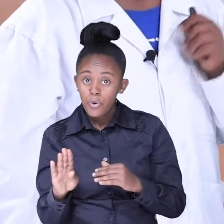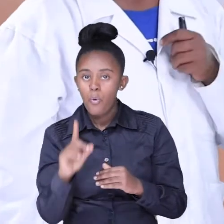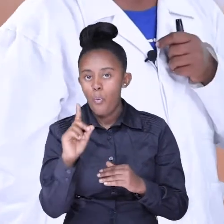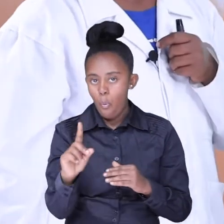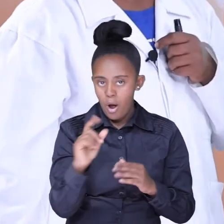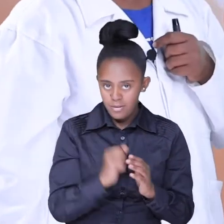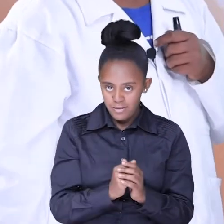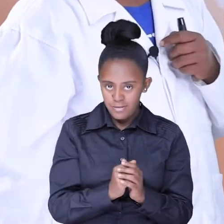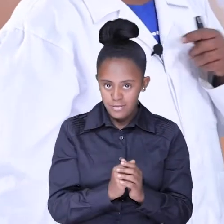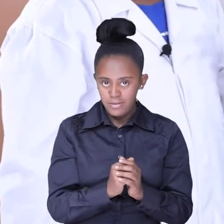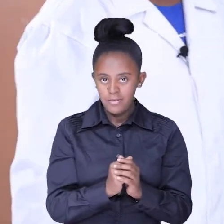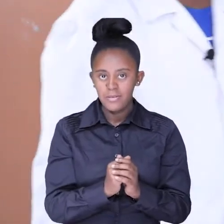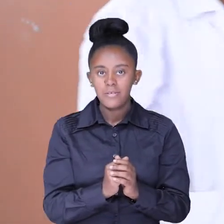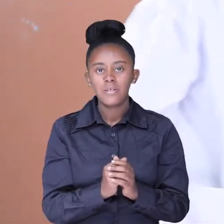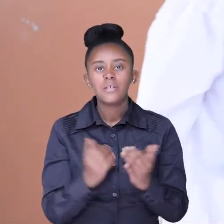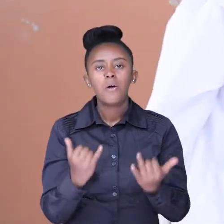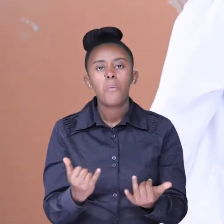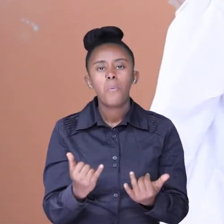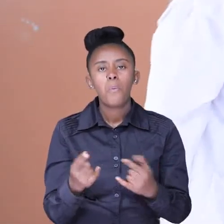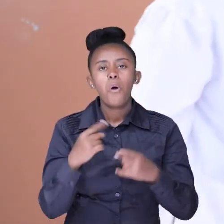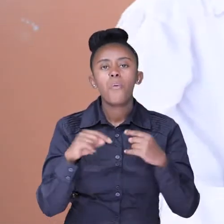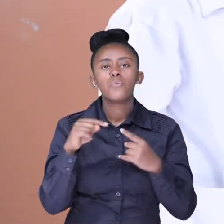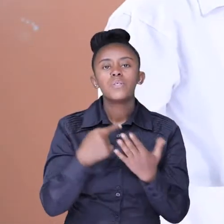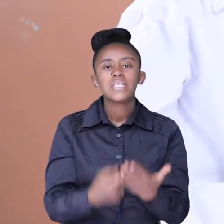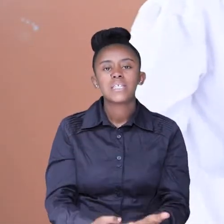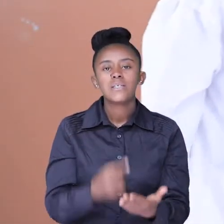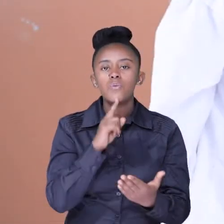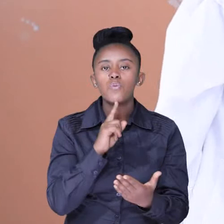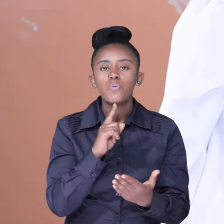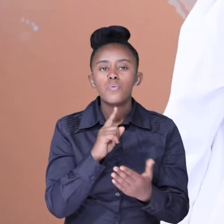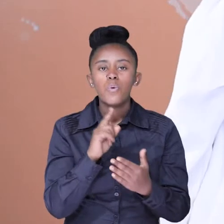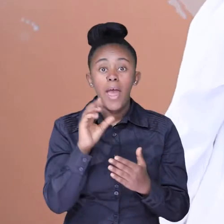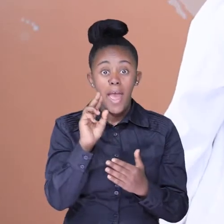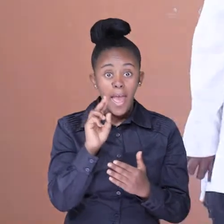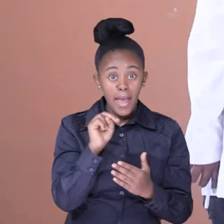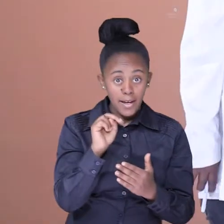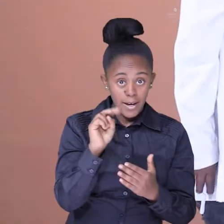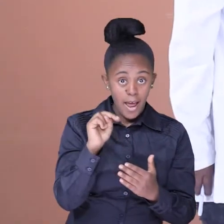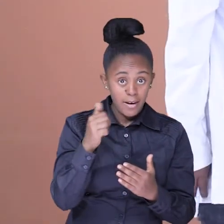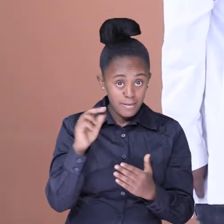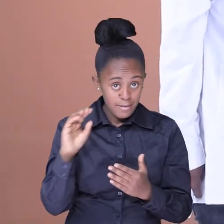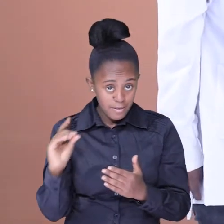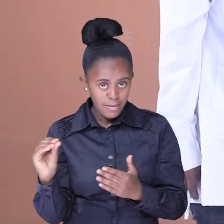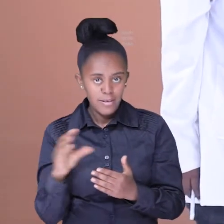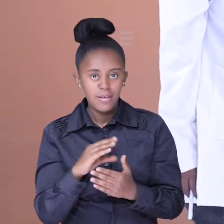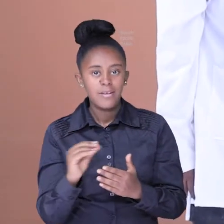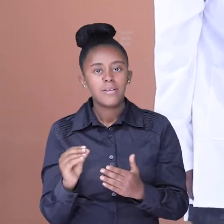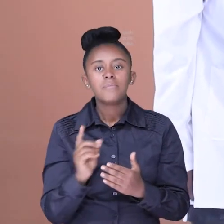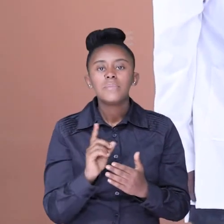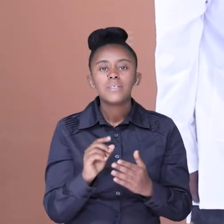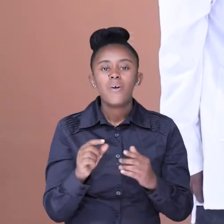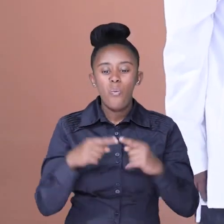1. Now let us come to this one. It is N and D is the opposite of AND gate.